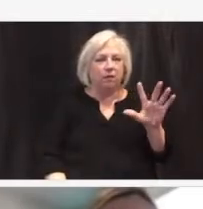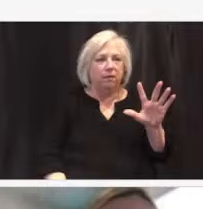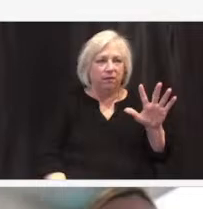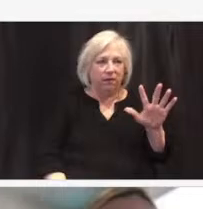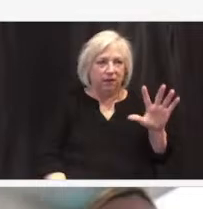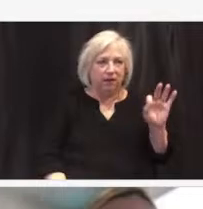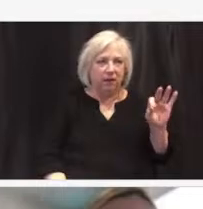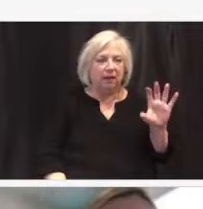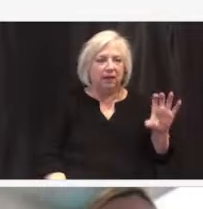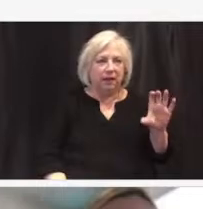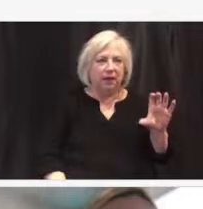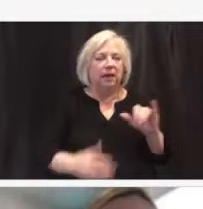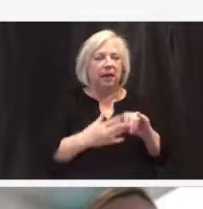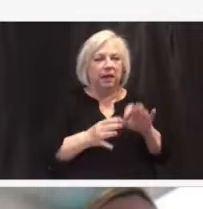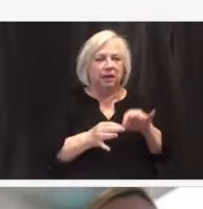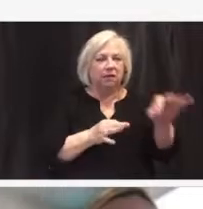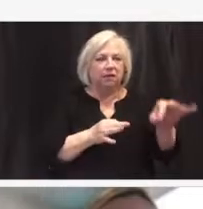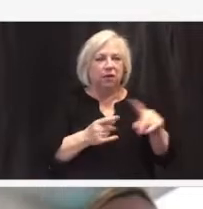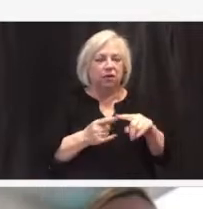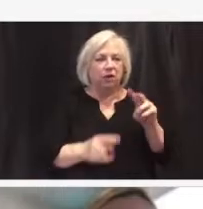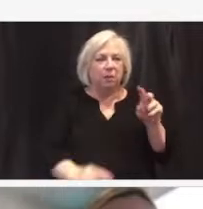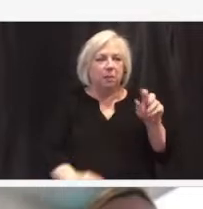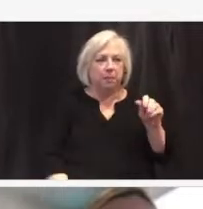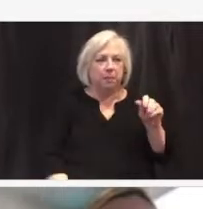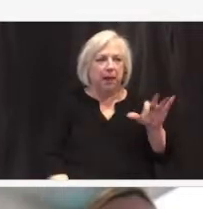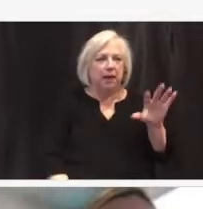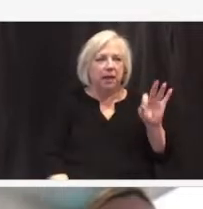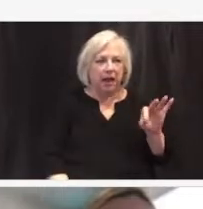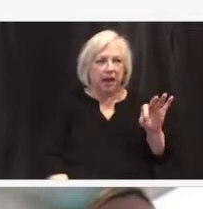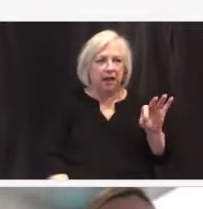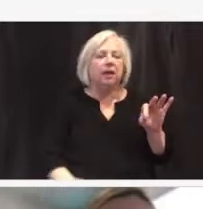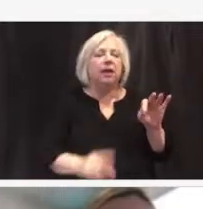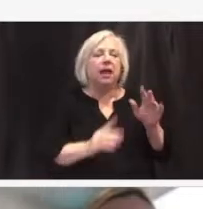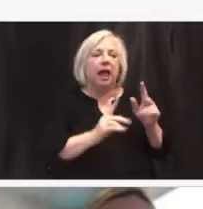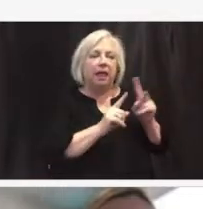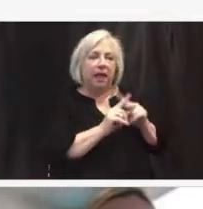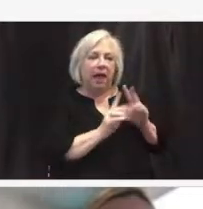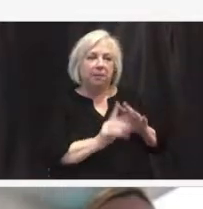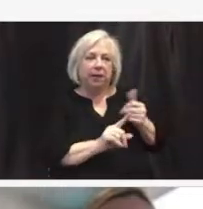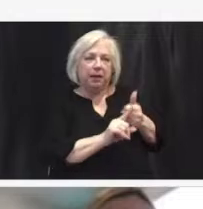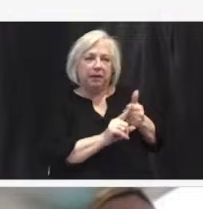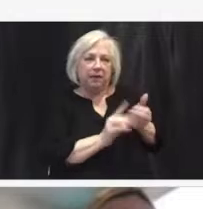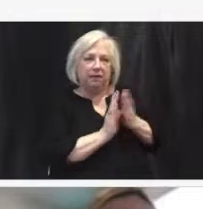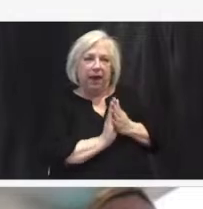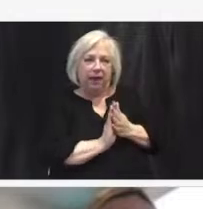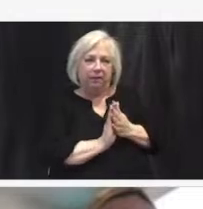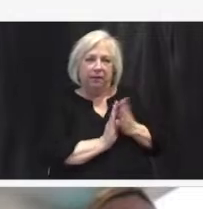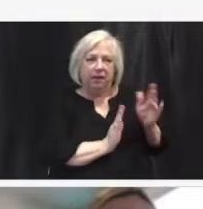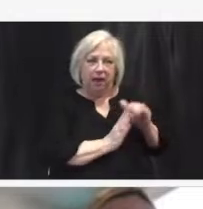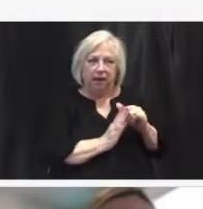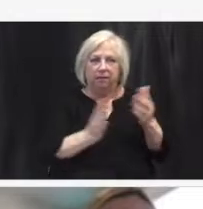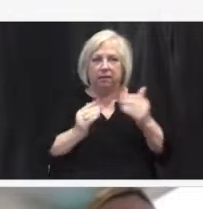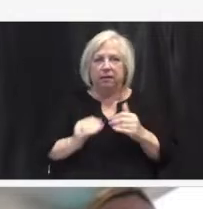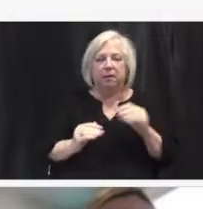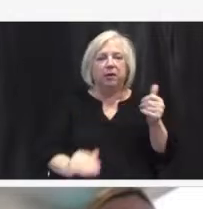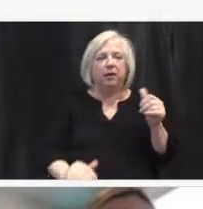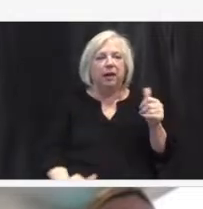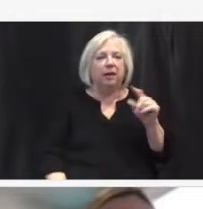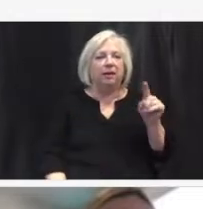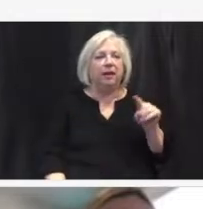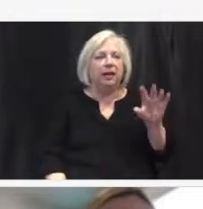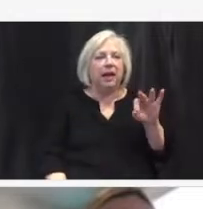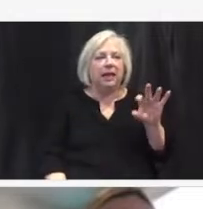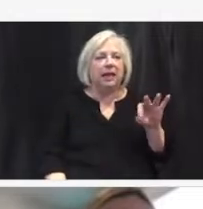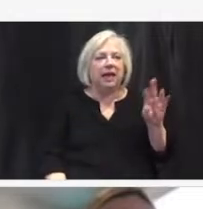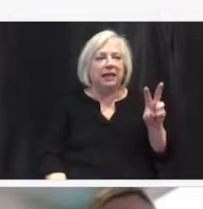Z4159C, is being deferred to the May 9th agenda at the request of the applicant. Item 10, Z9968,